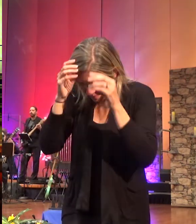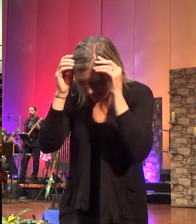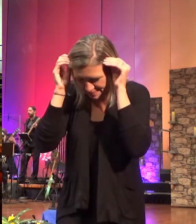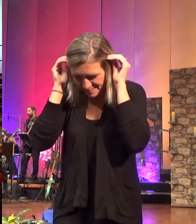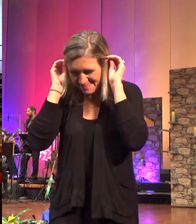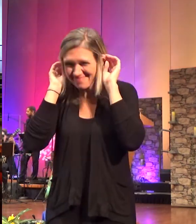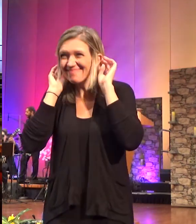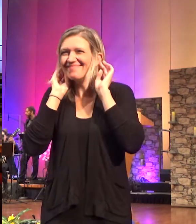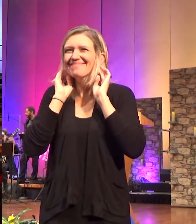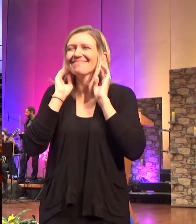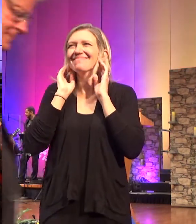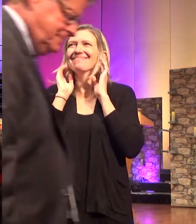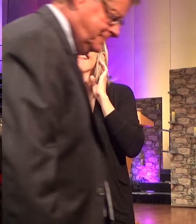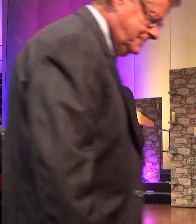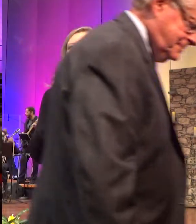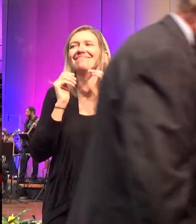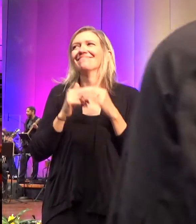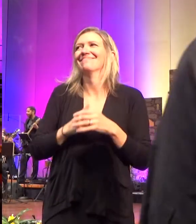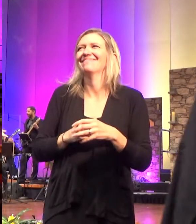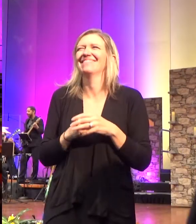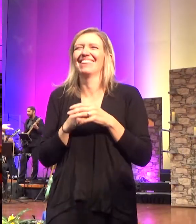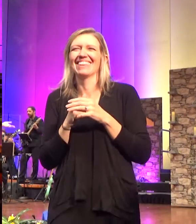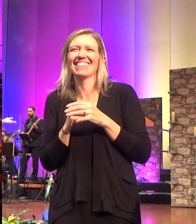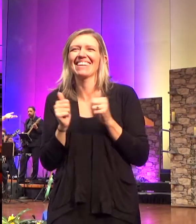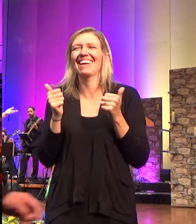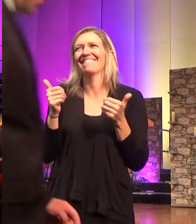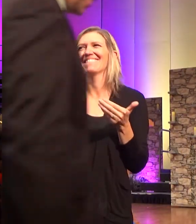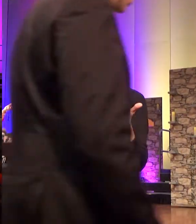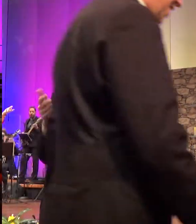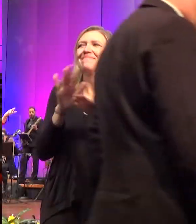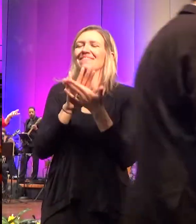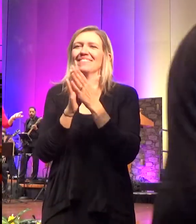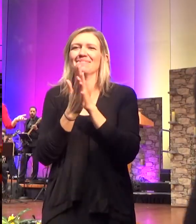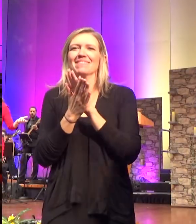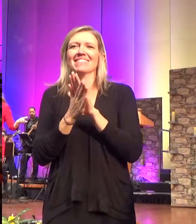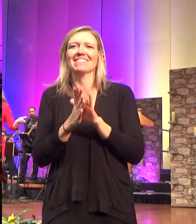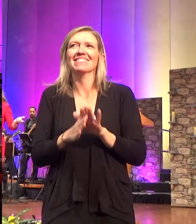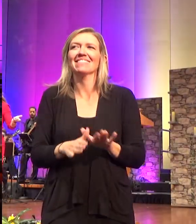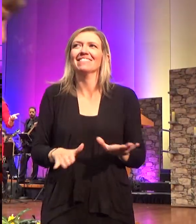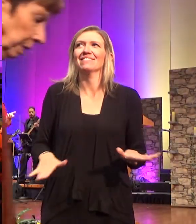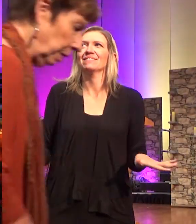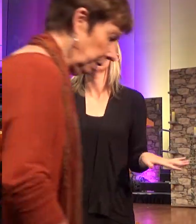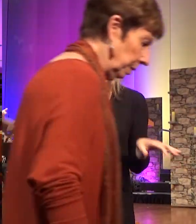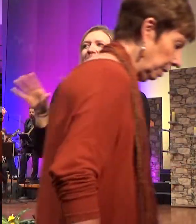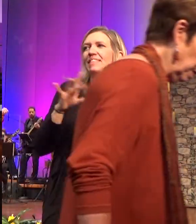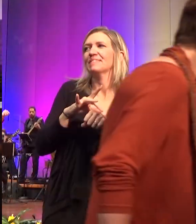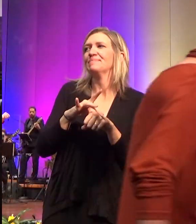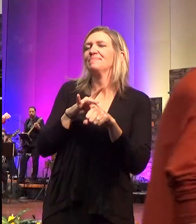Let there be peace on